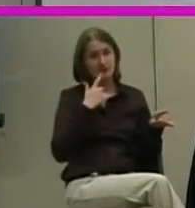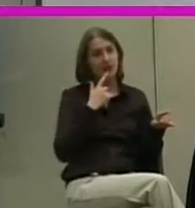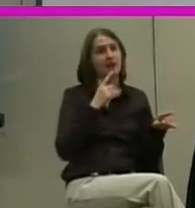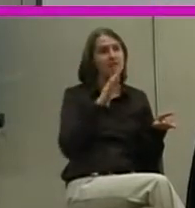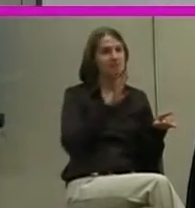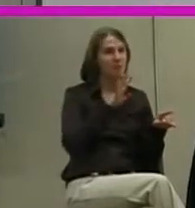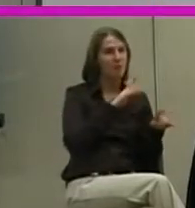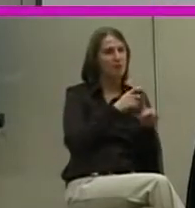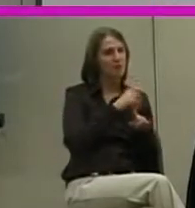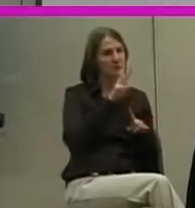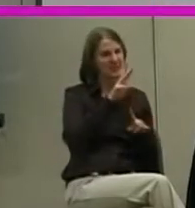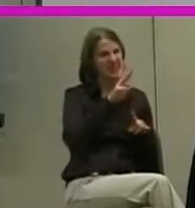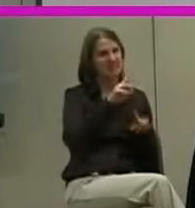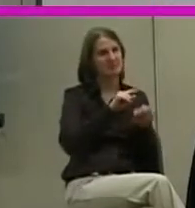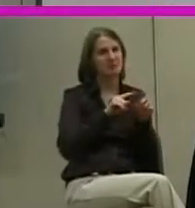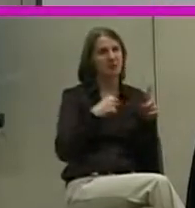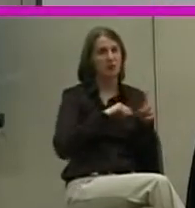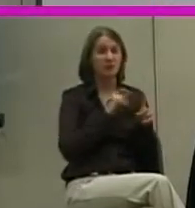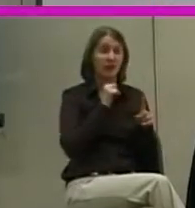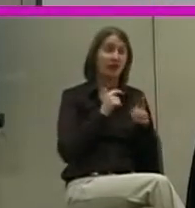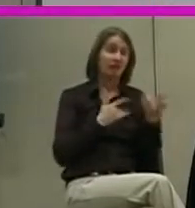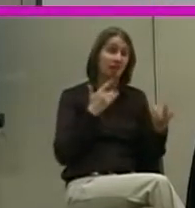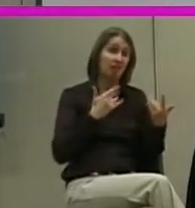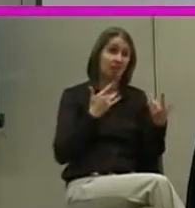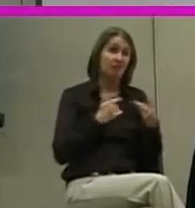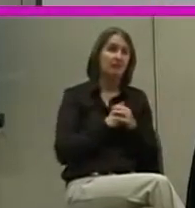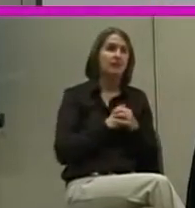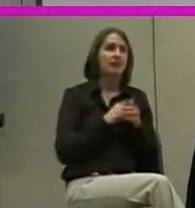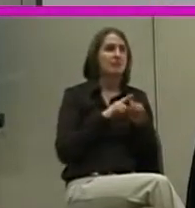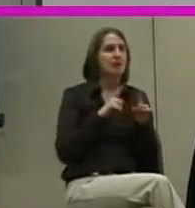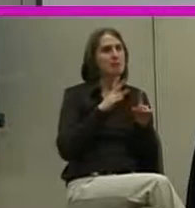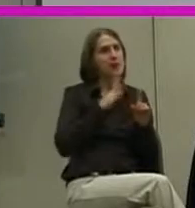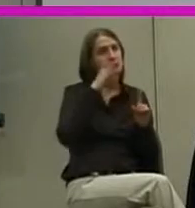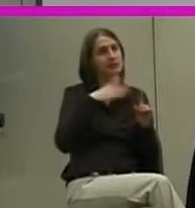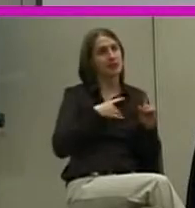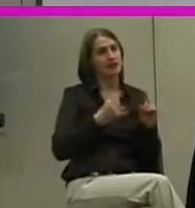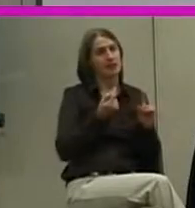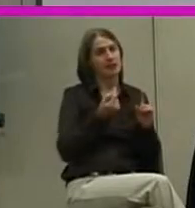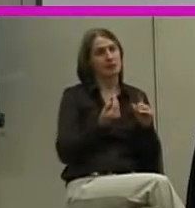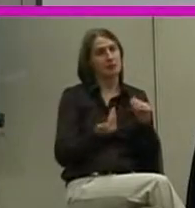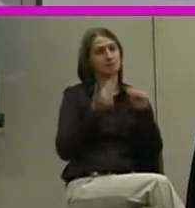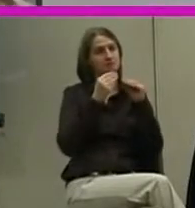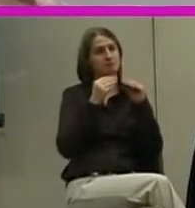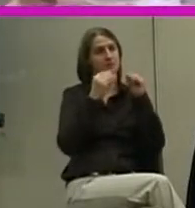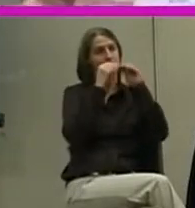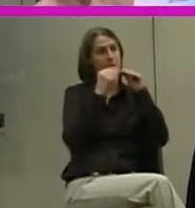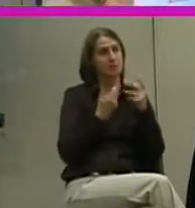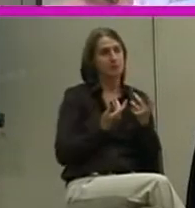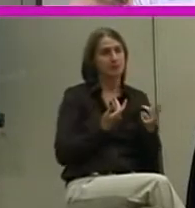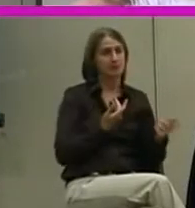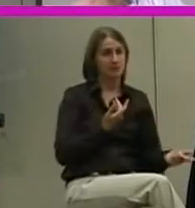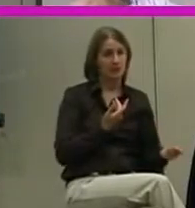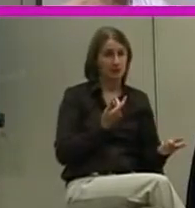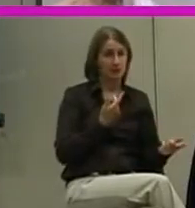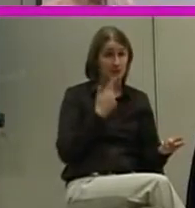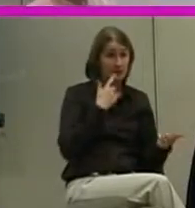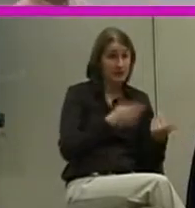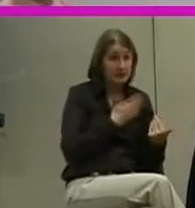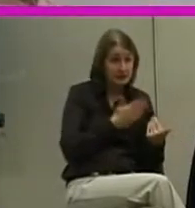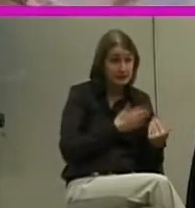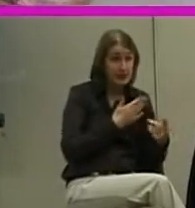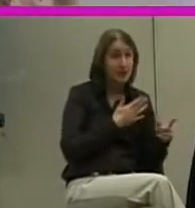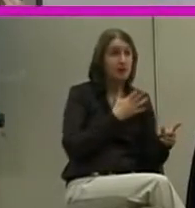6, but we're not like jumping up and down. Parents liked it a little more. Do you think this was easy? Both parents and kids